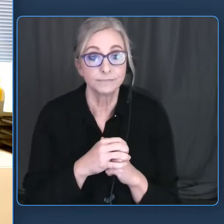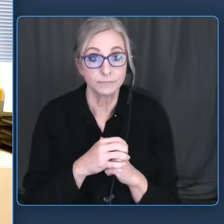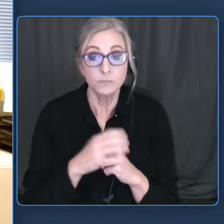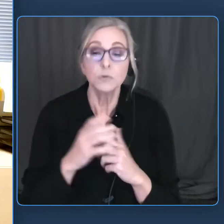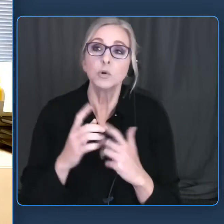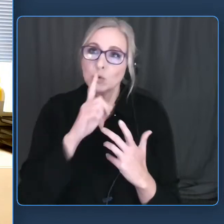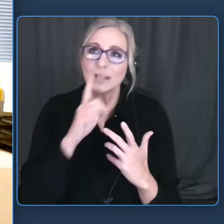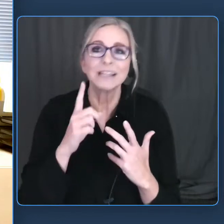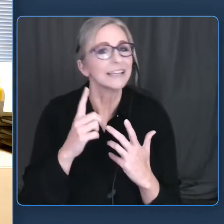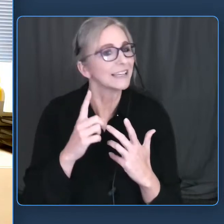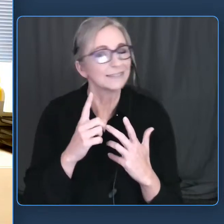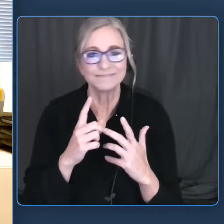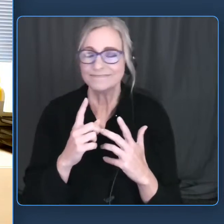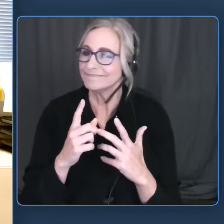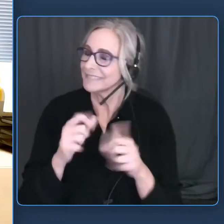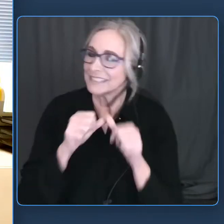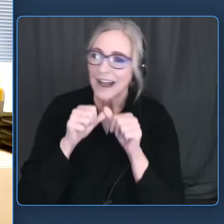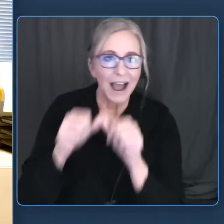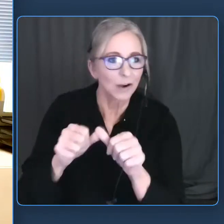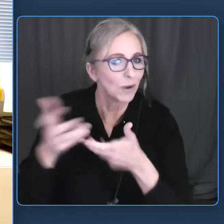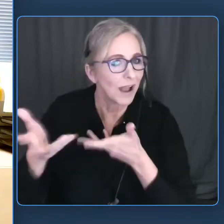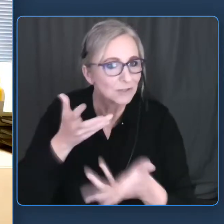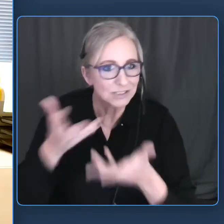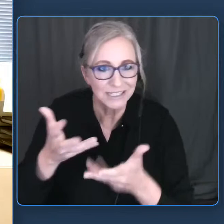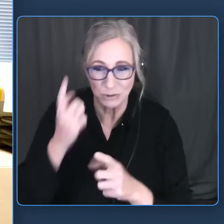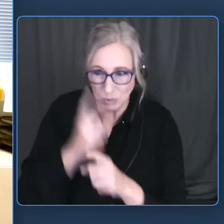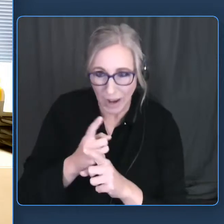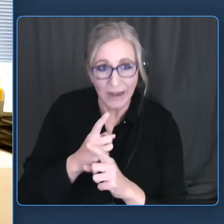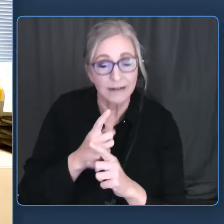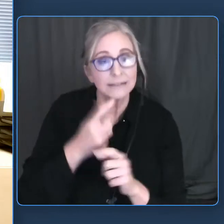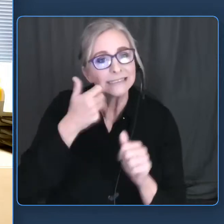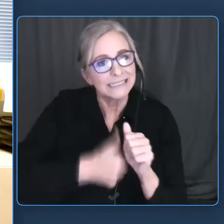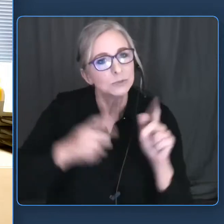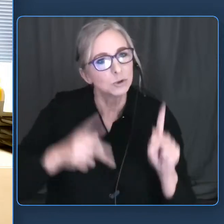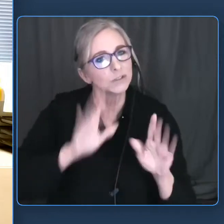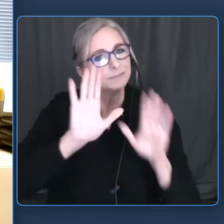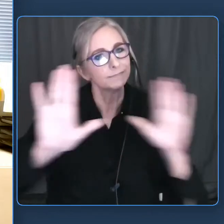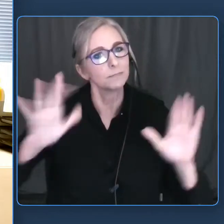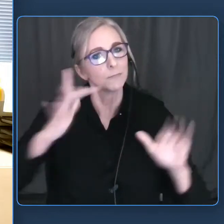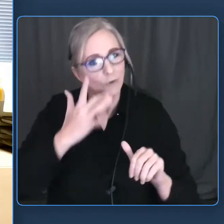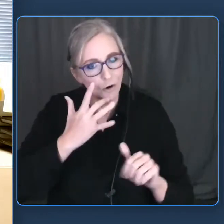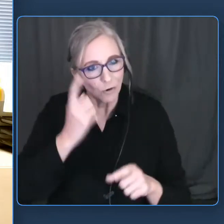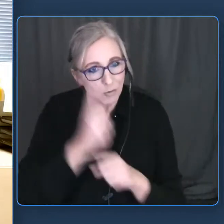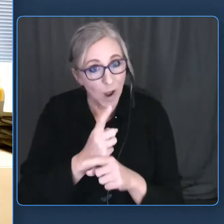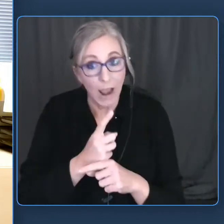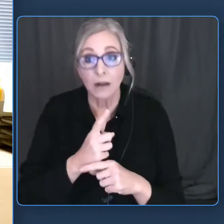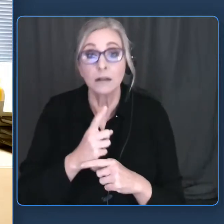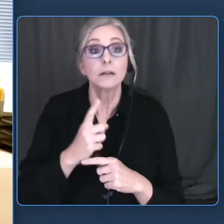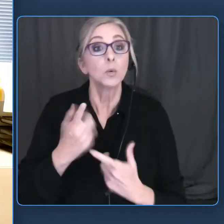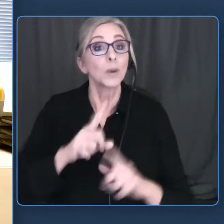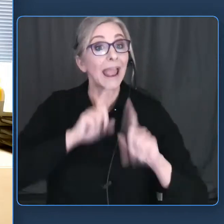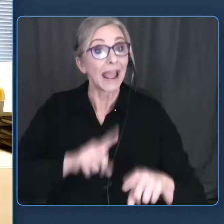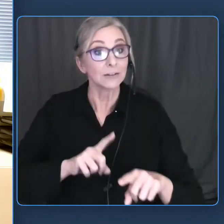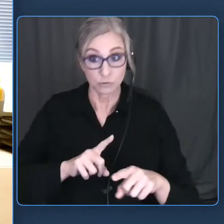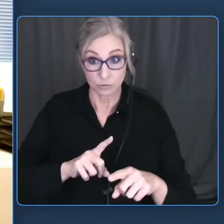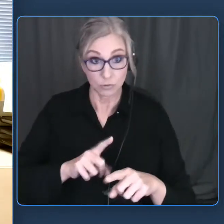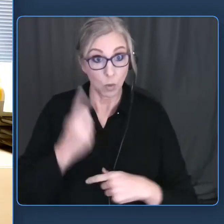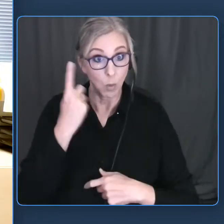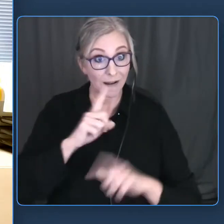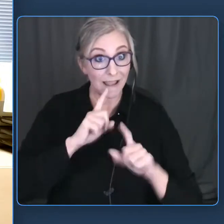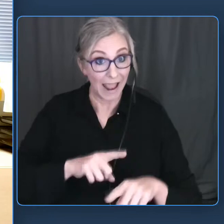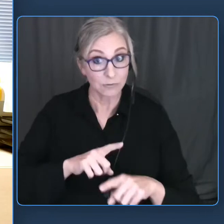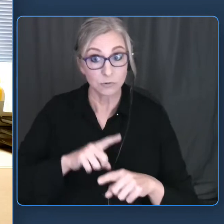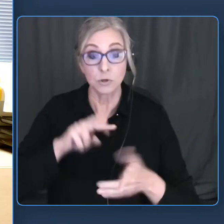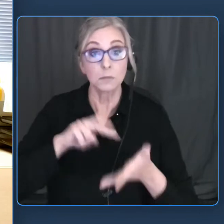this goes, it's always an ongoing conversation, and every person is different. And just because we've answered a question here